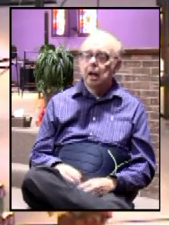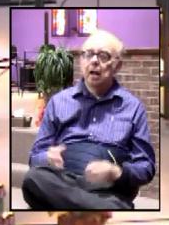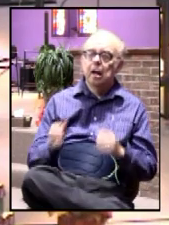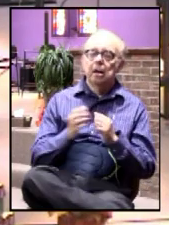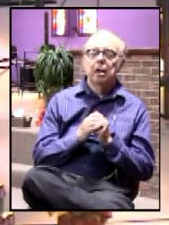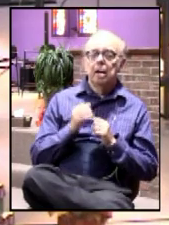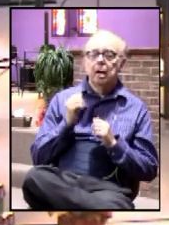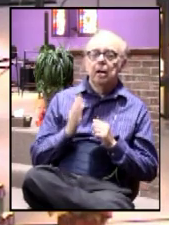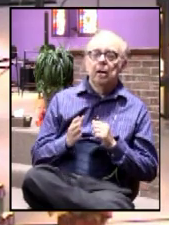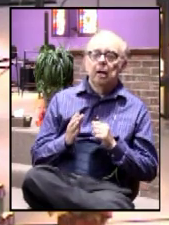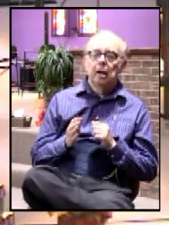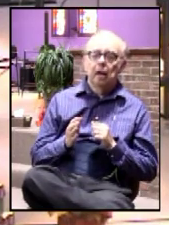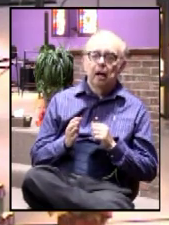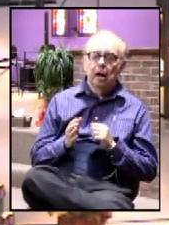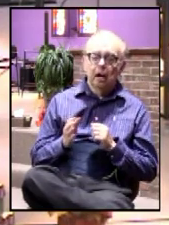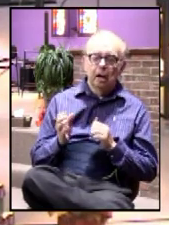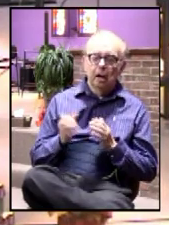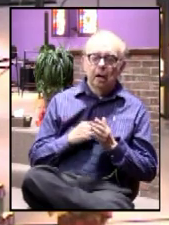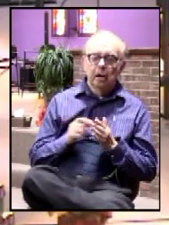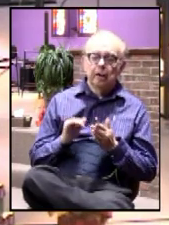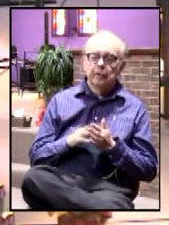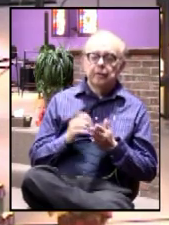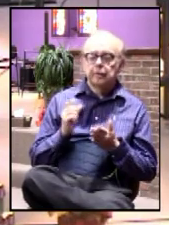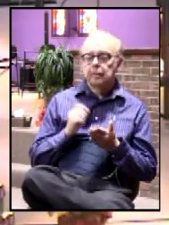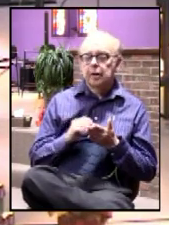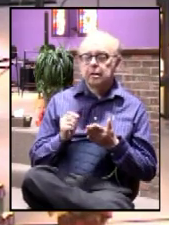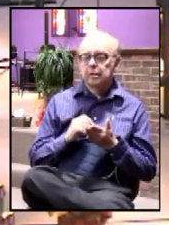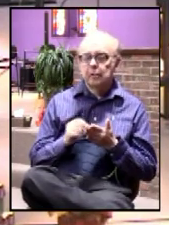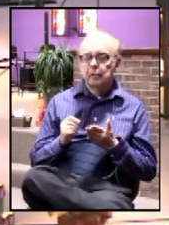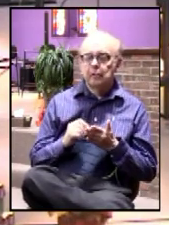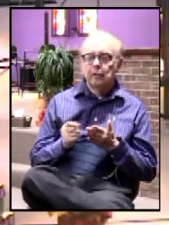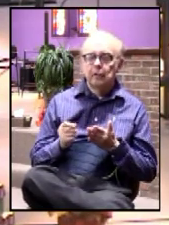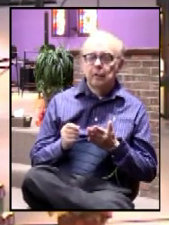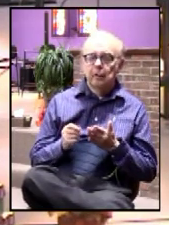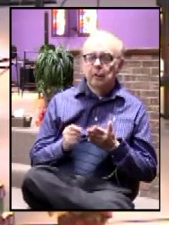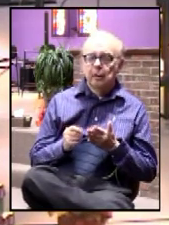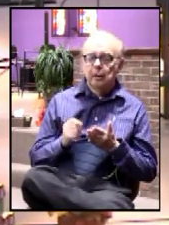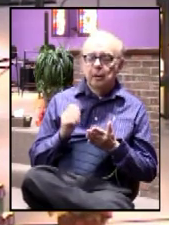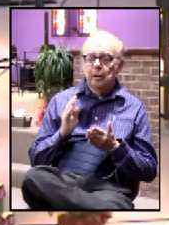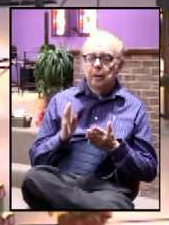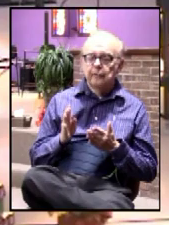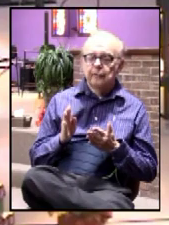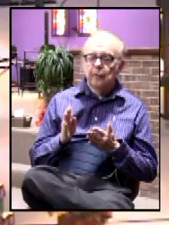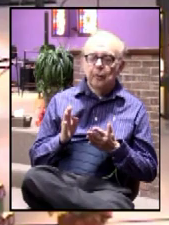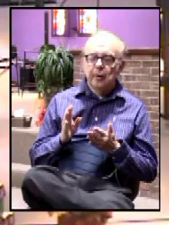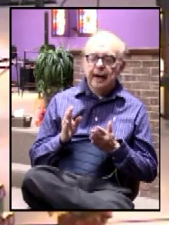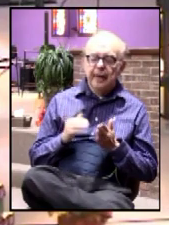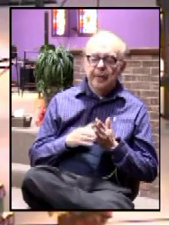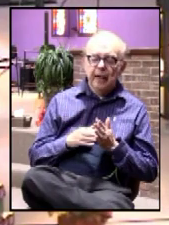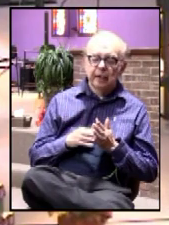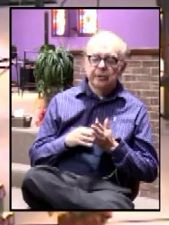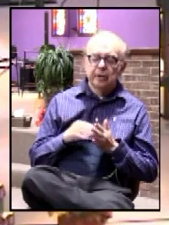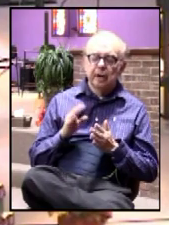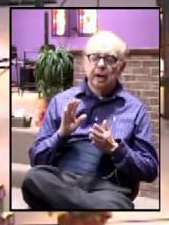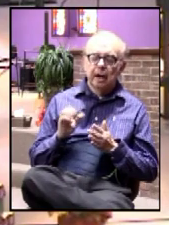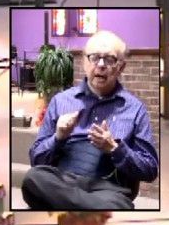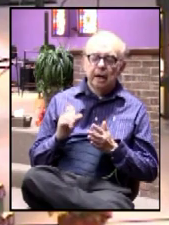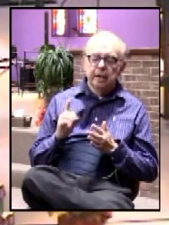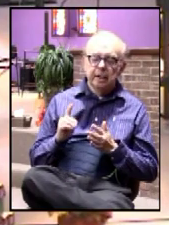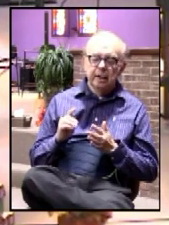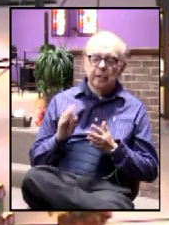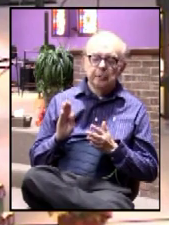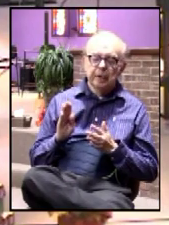I can worship God in a song that was written in 4000 AD or